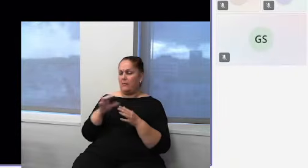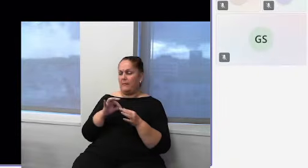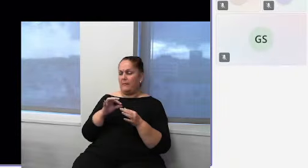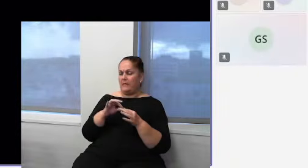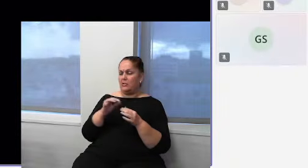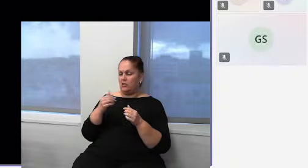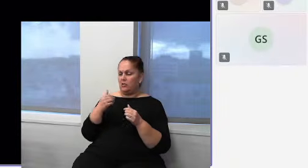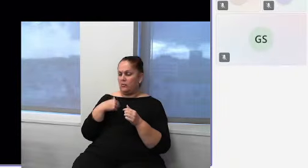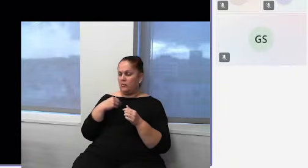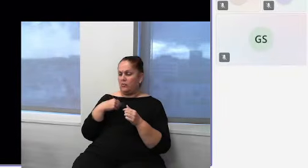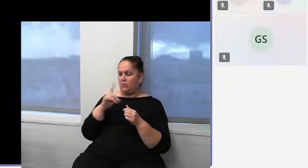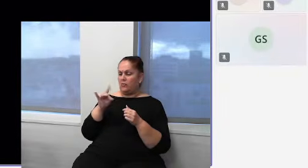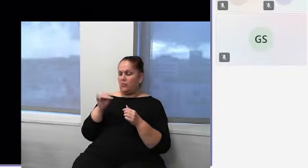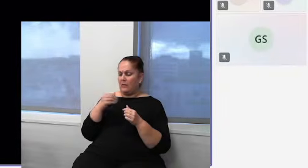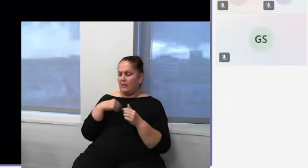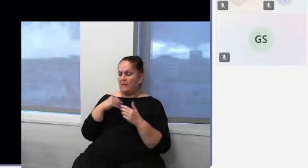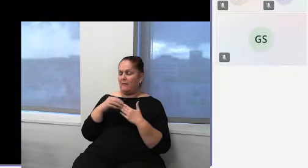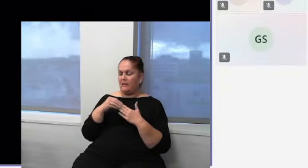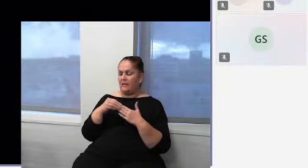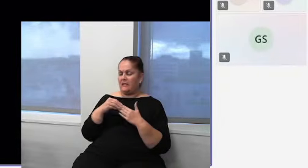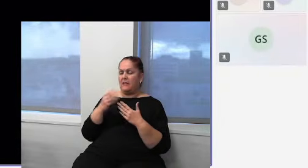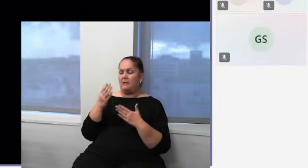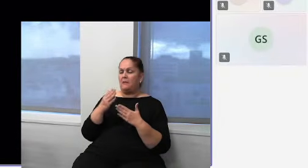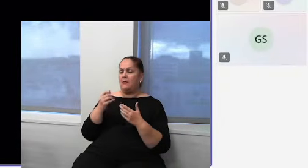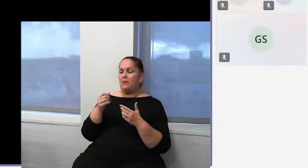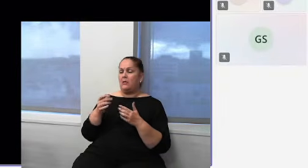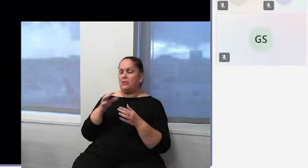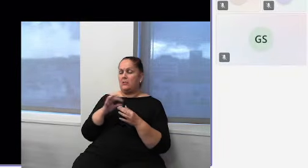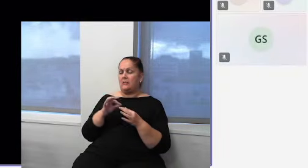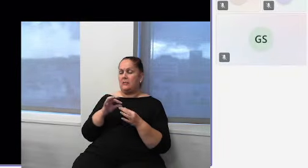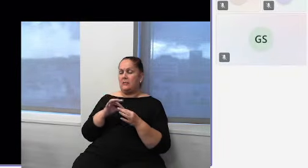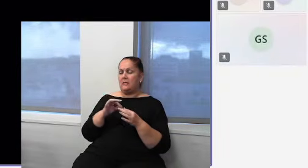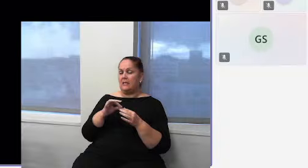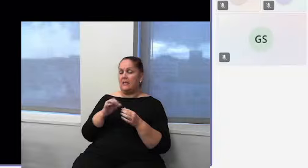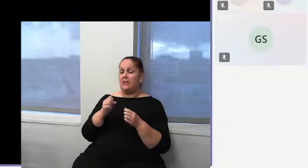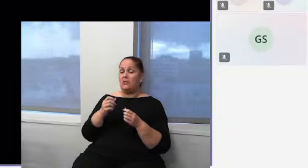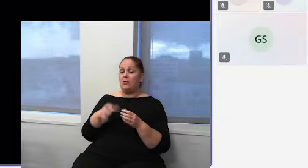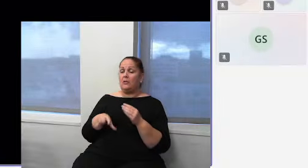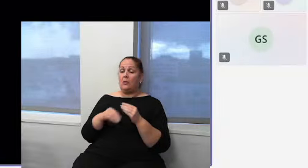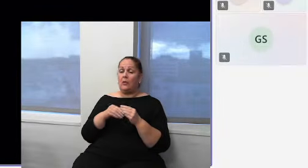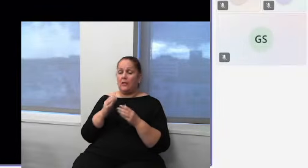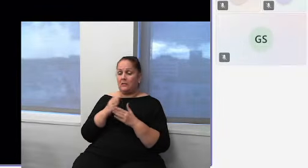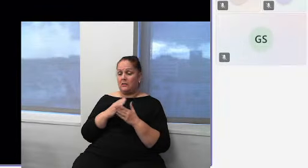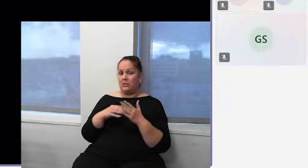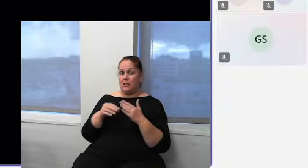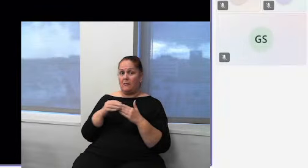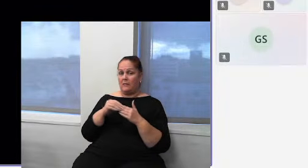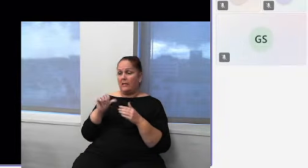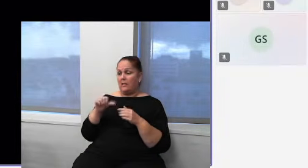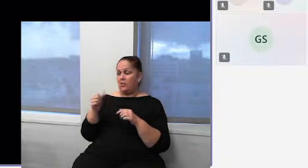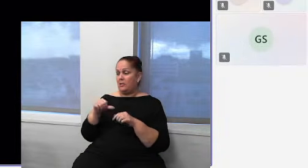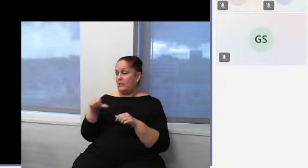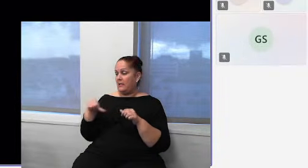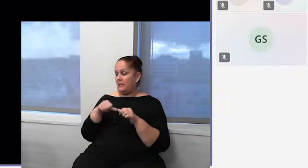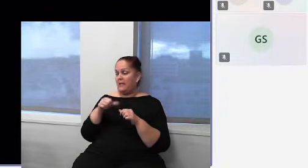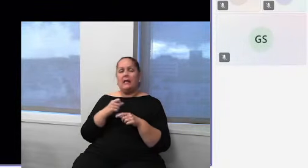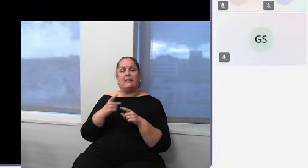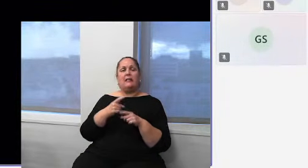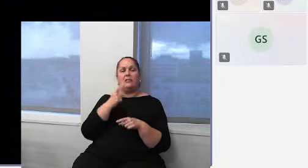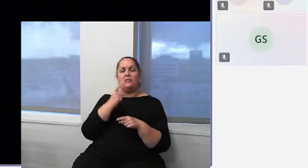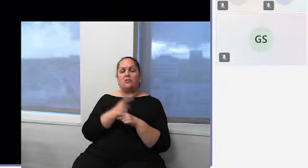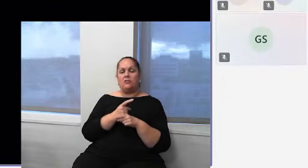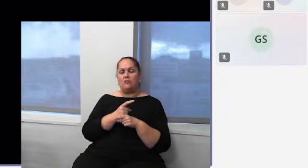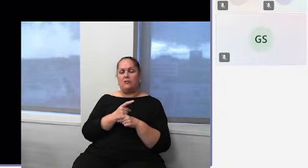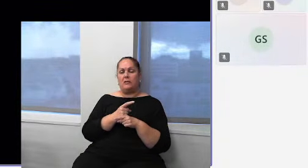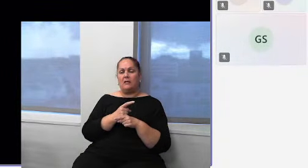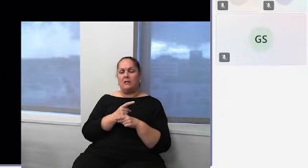you already mentioned. So you have flexibility. So maybe why you're saying that you want to add some flexibility in other areas.